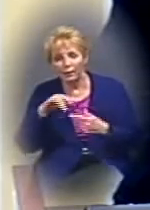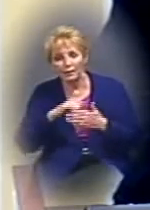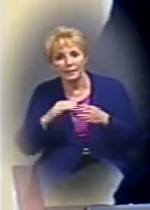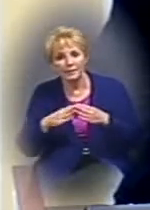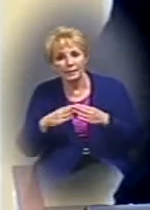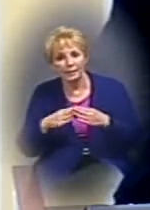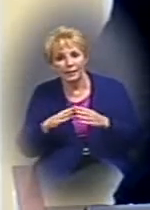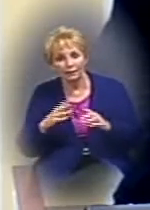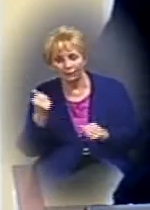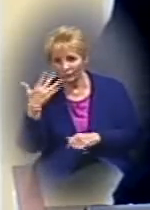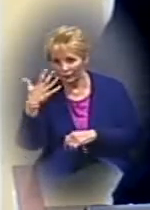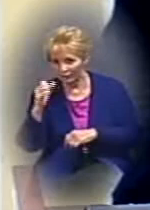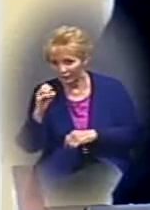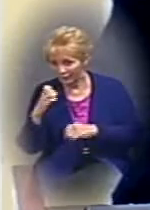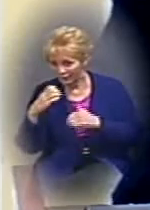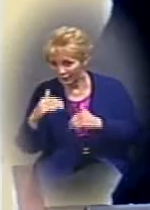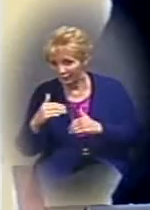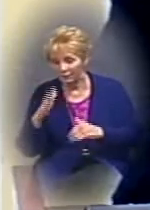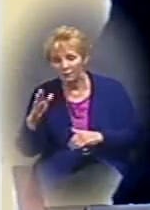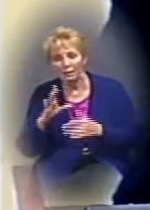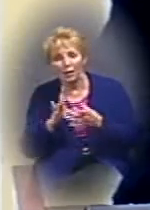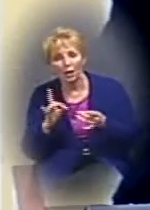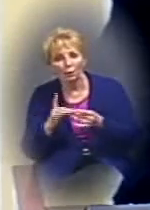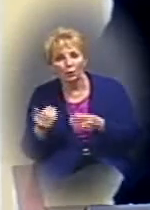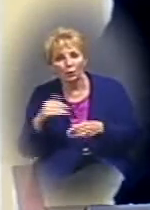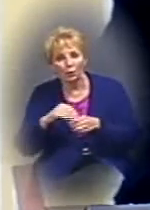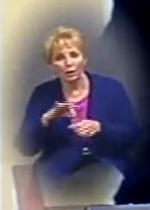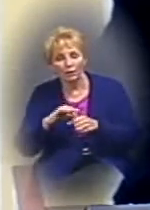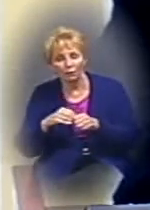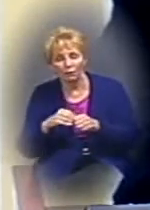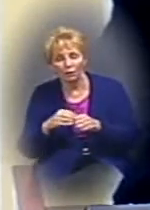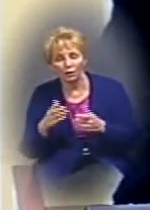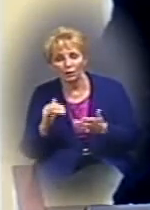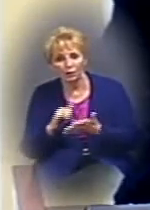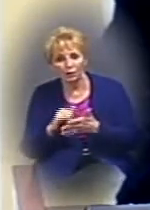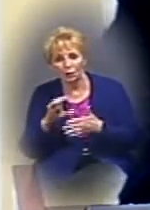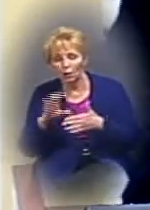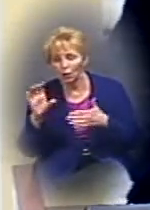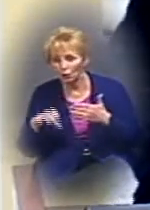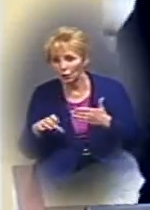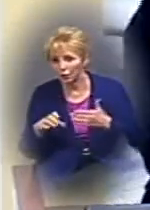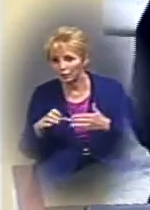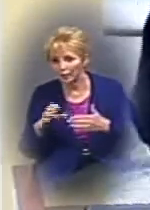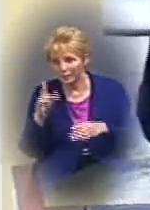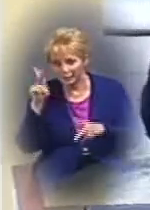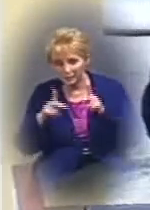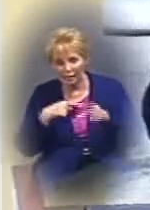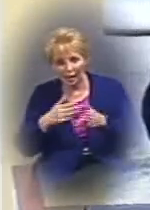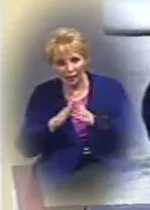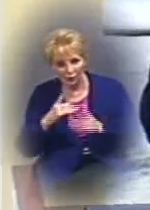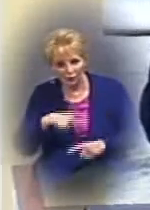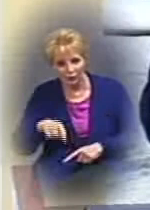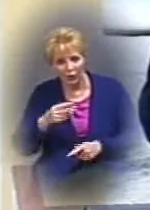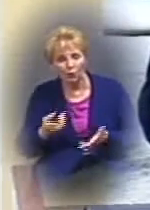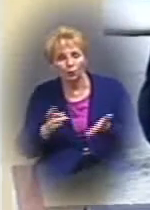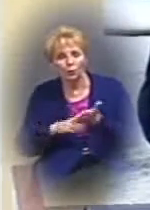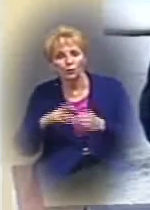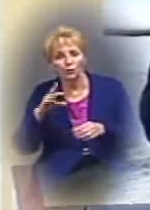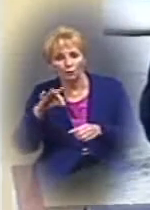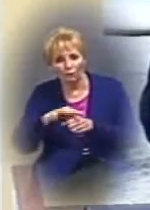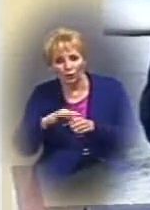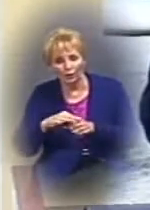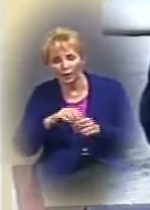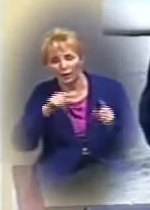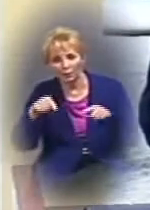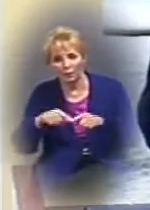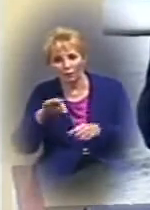districts, make most incumbents' re-election a foregone conclusion. Citizens, I ask you to register to vote and come